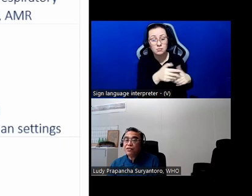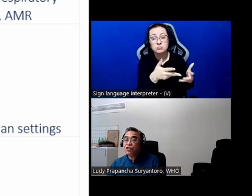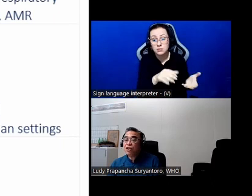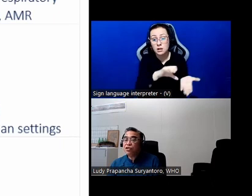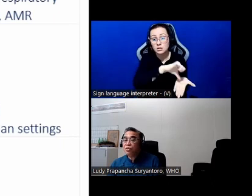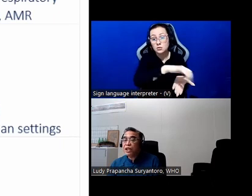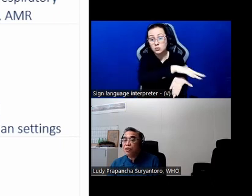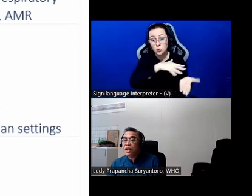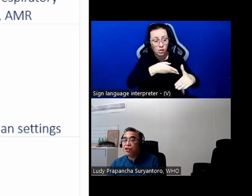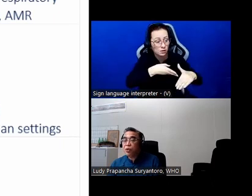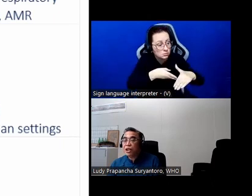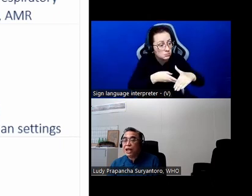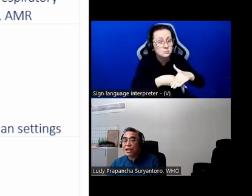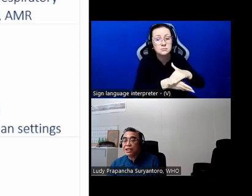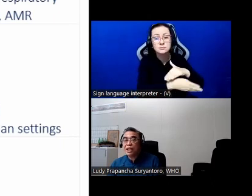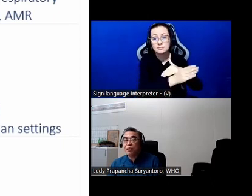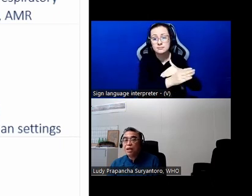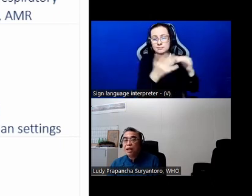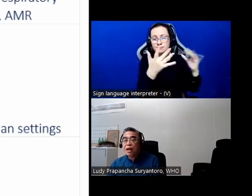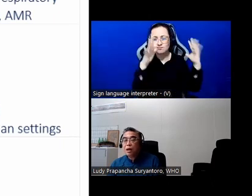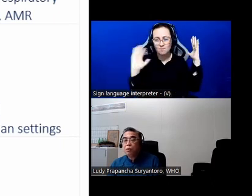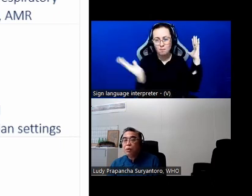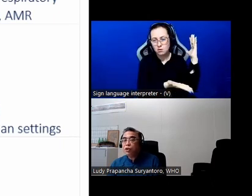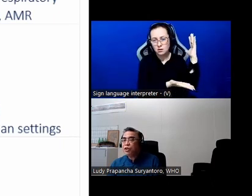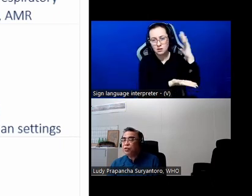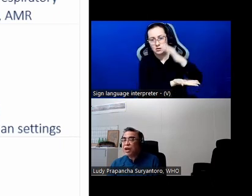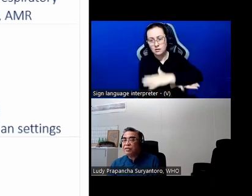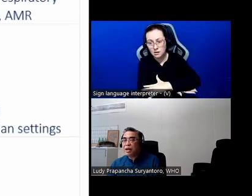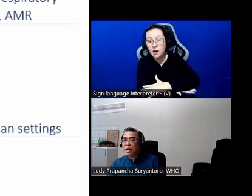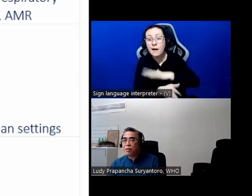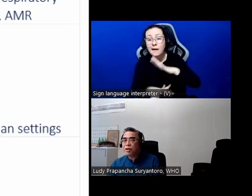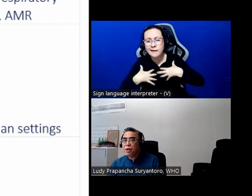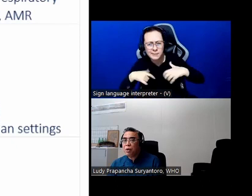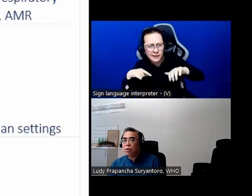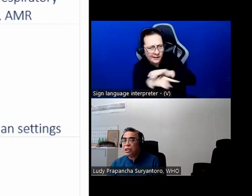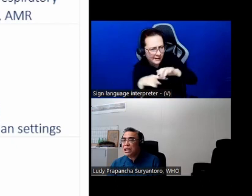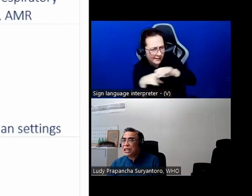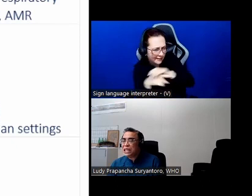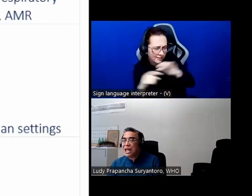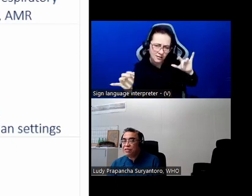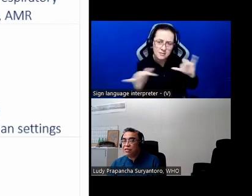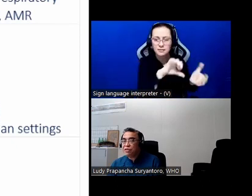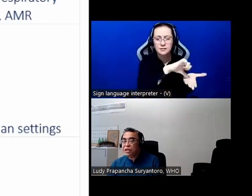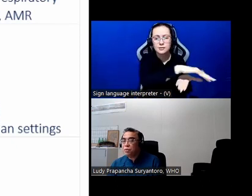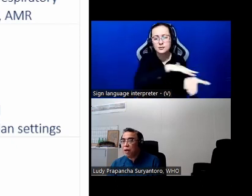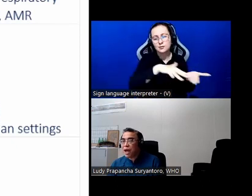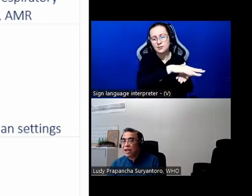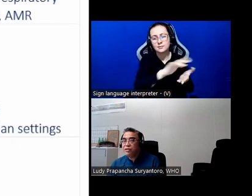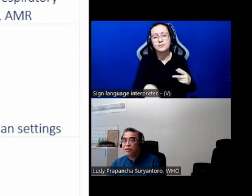is infrastructure. We need to make sure that we should address, all the key